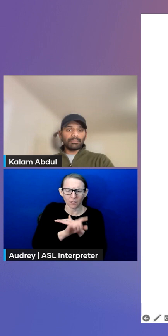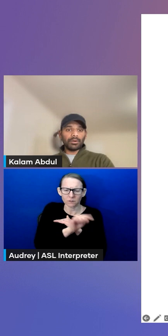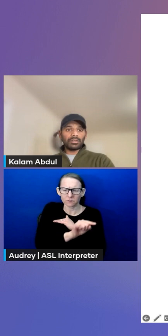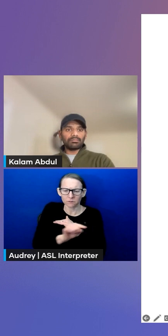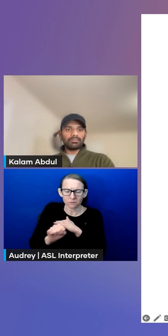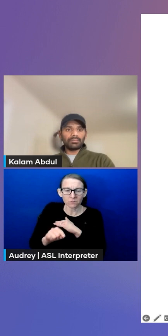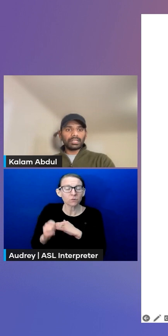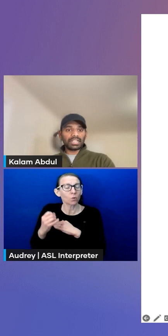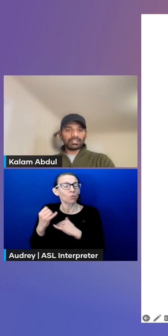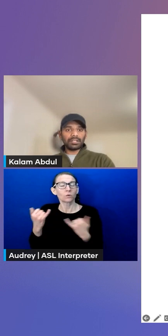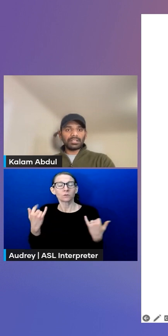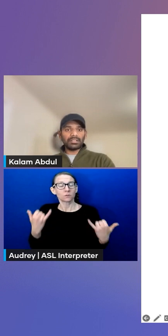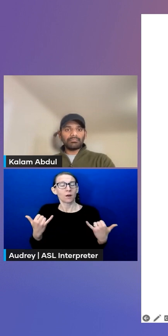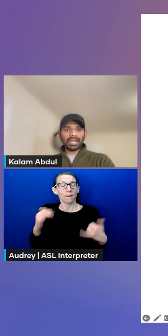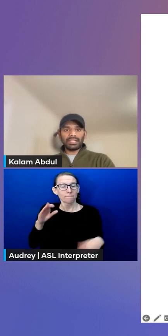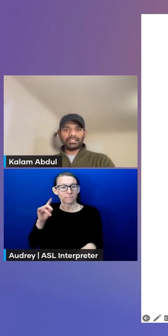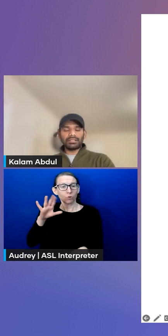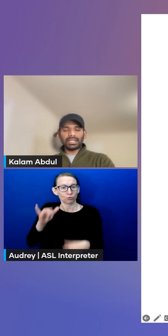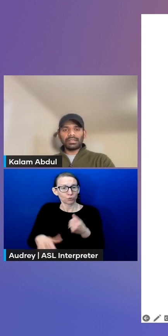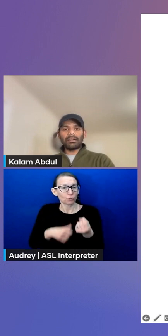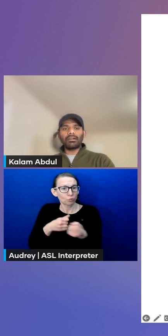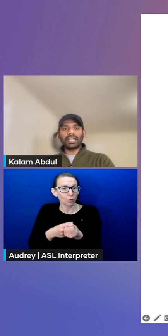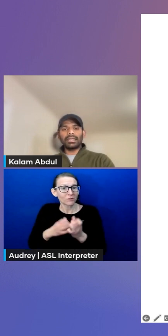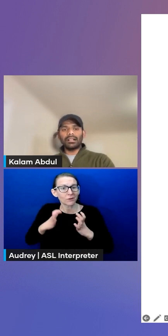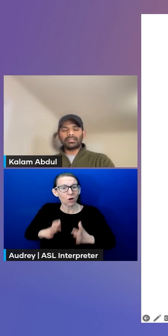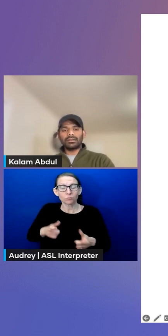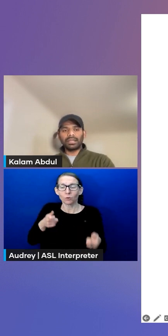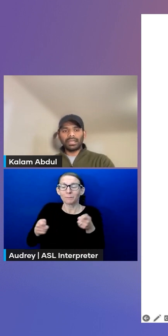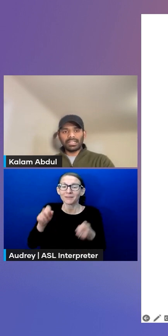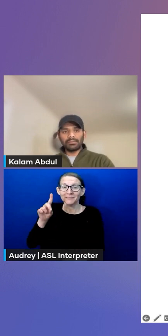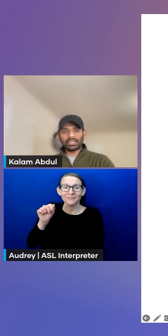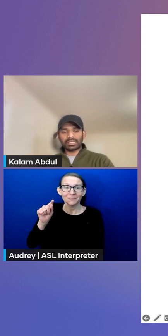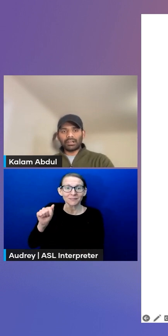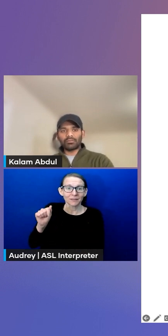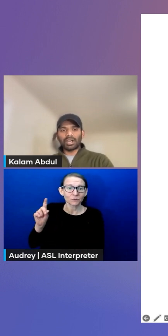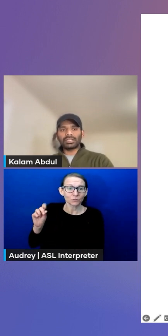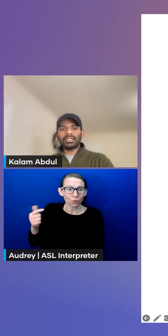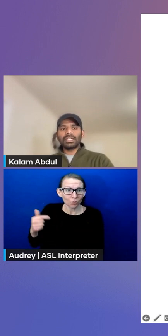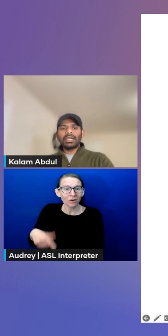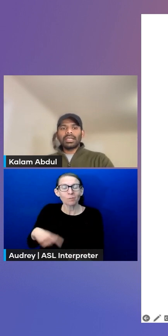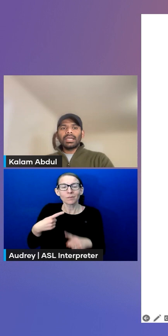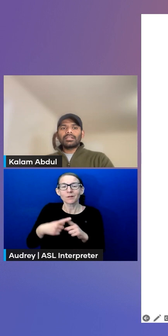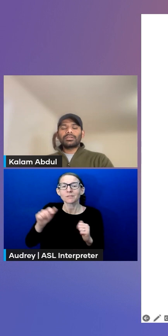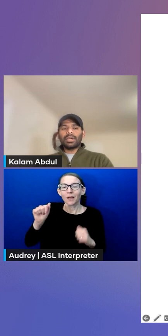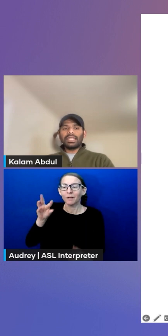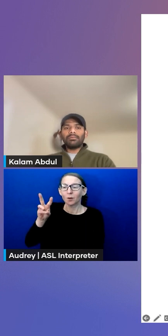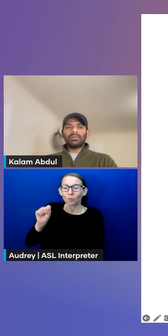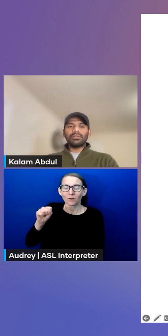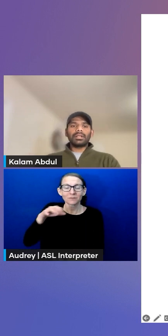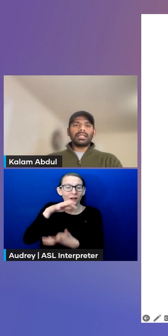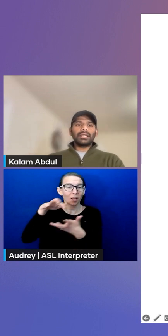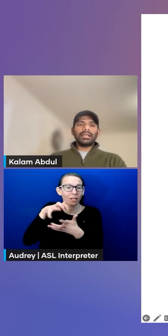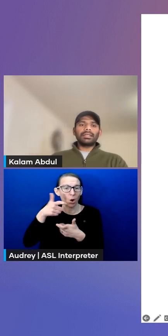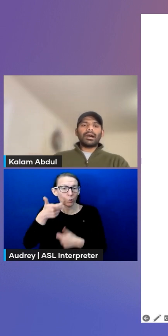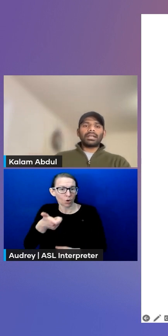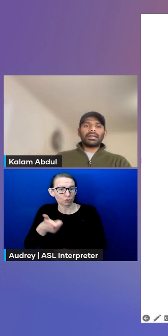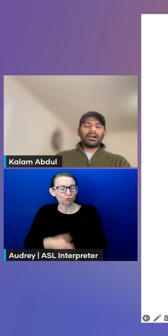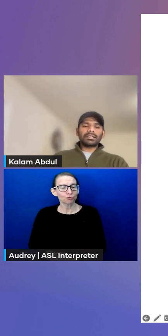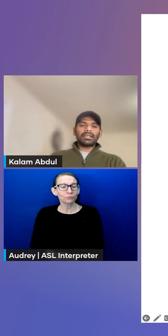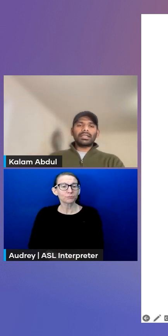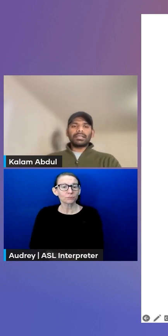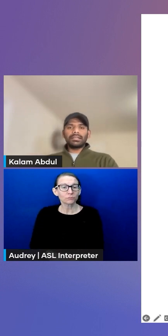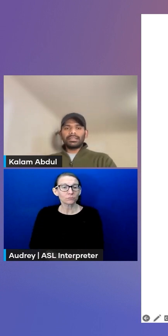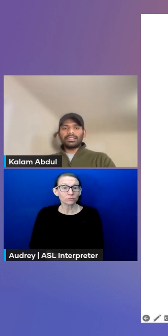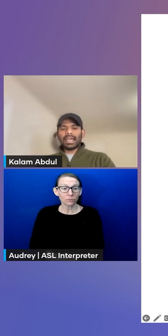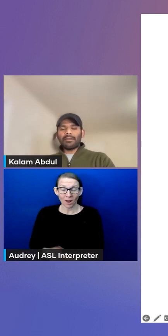Boundary supports customer managed Datadog and also AWS CloudWatch. To enable the audit